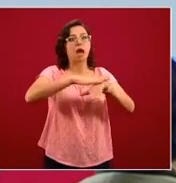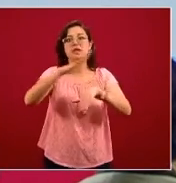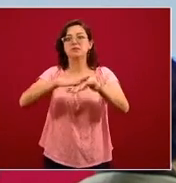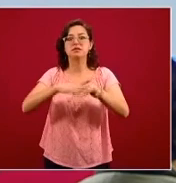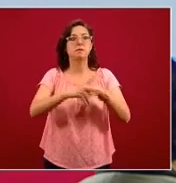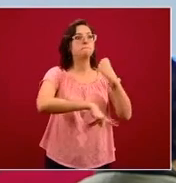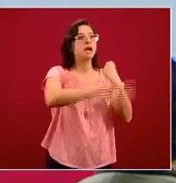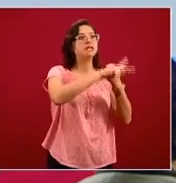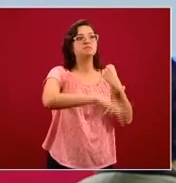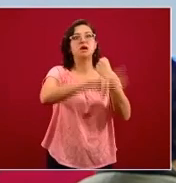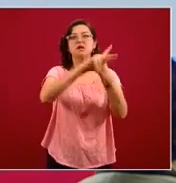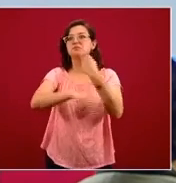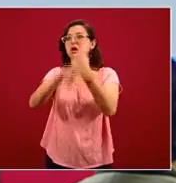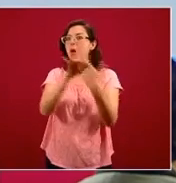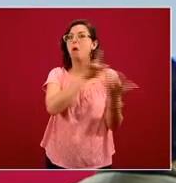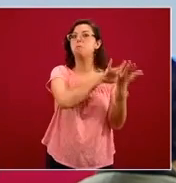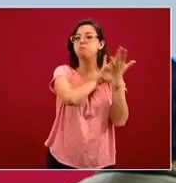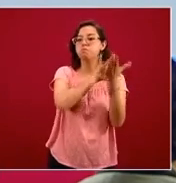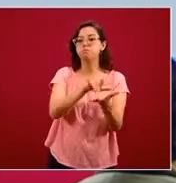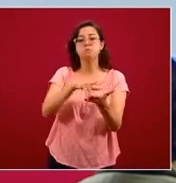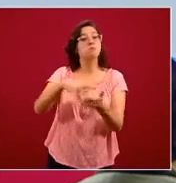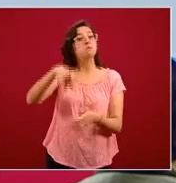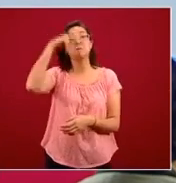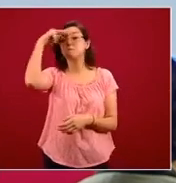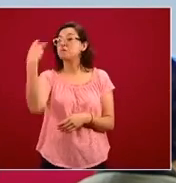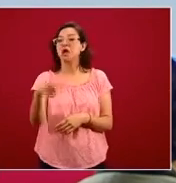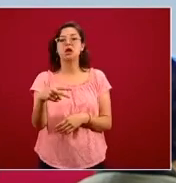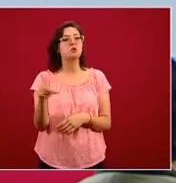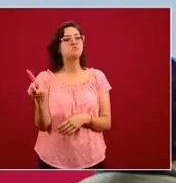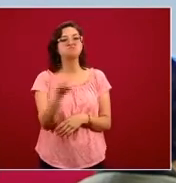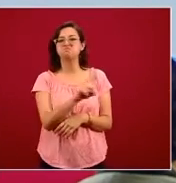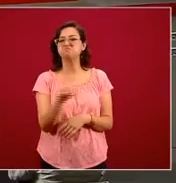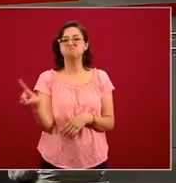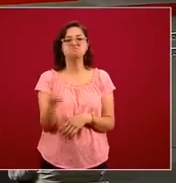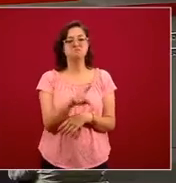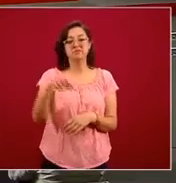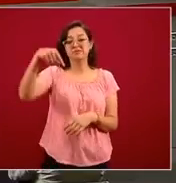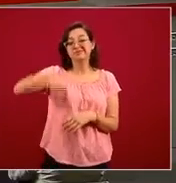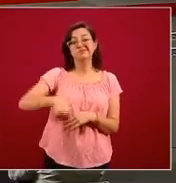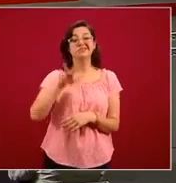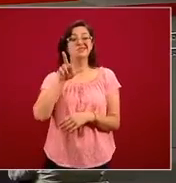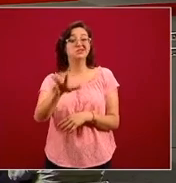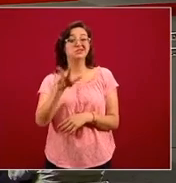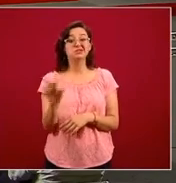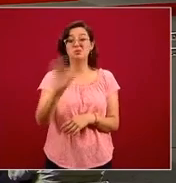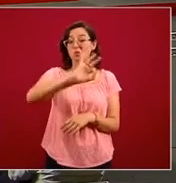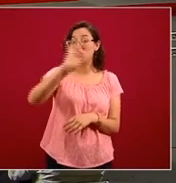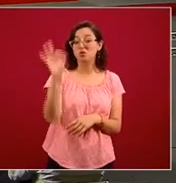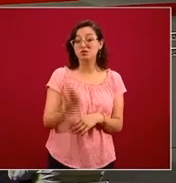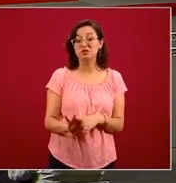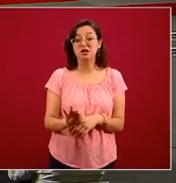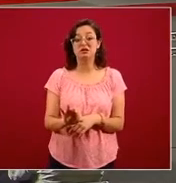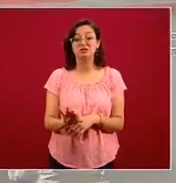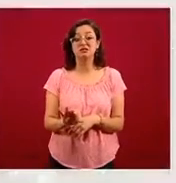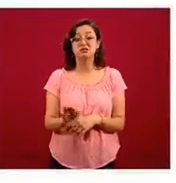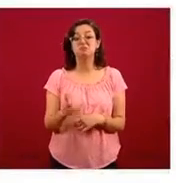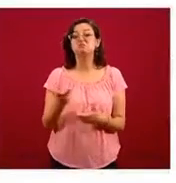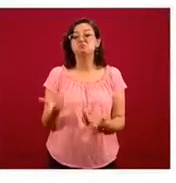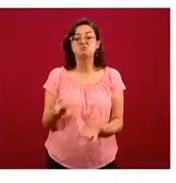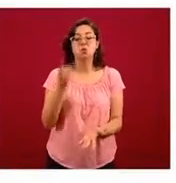by companies to science technology, except for in Mexico. Less than 18%,